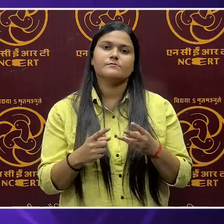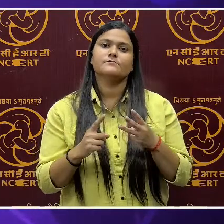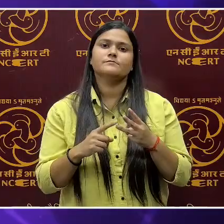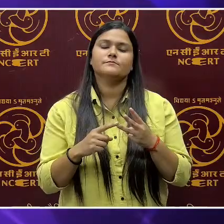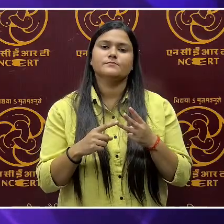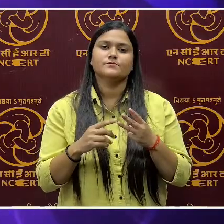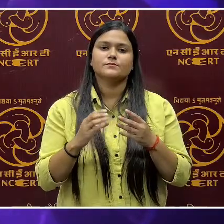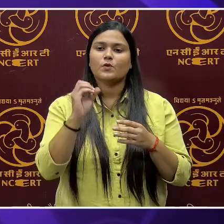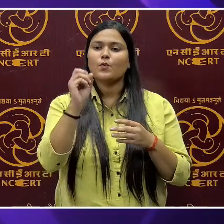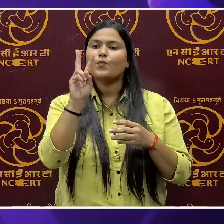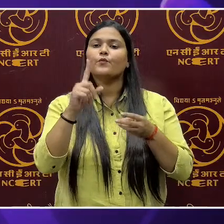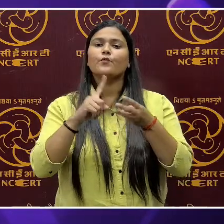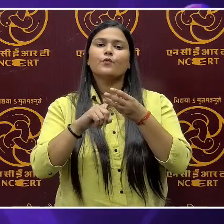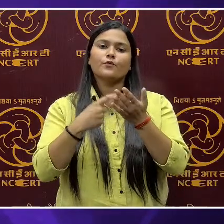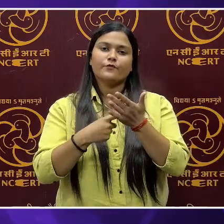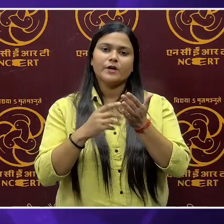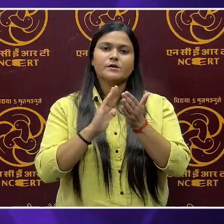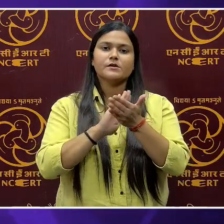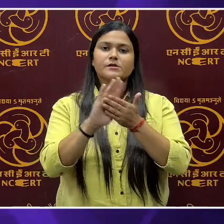overhead tank.